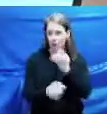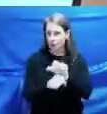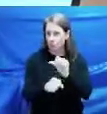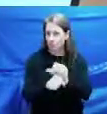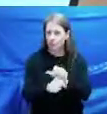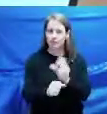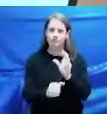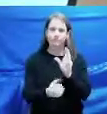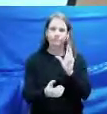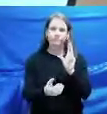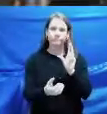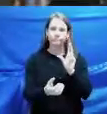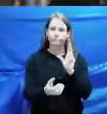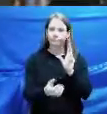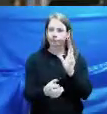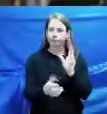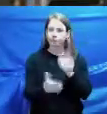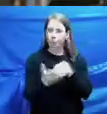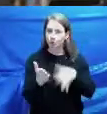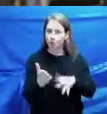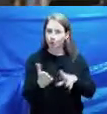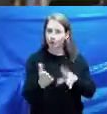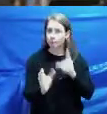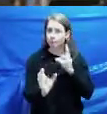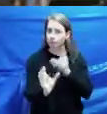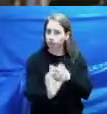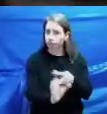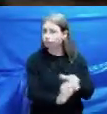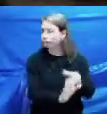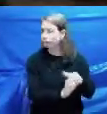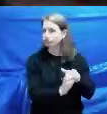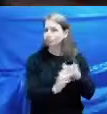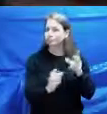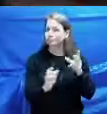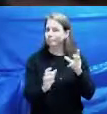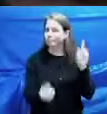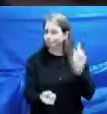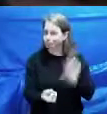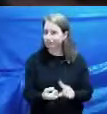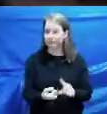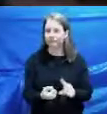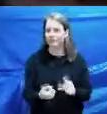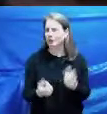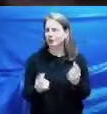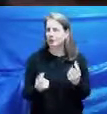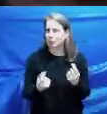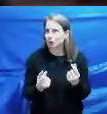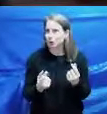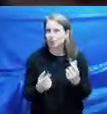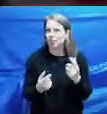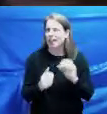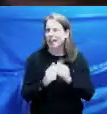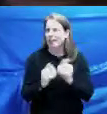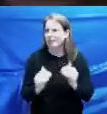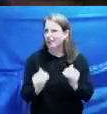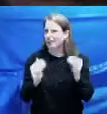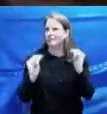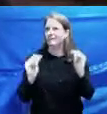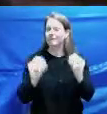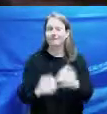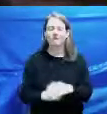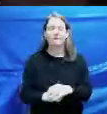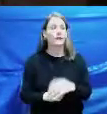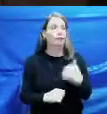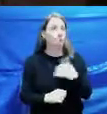well, what could we do to take Sammamish to the next level and really serve our students? We have been fortunate to get a federal grant that's allowed us to